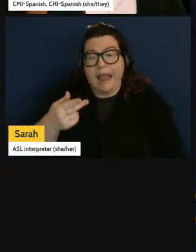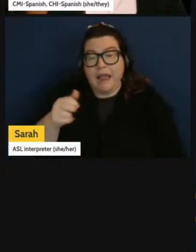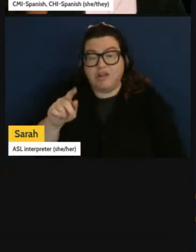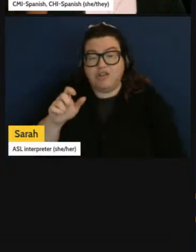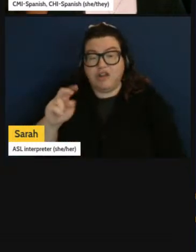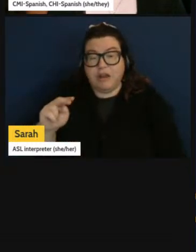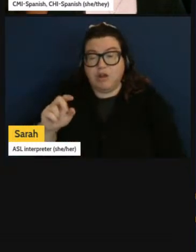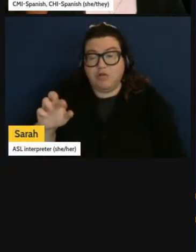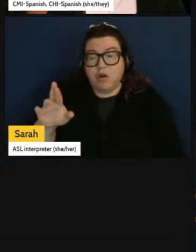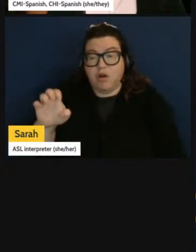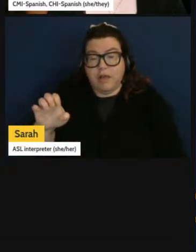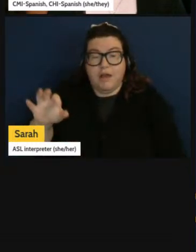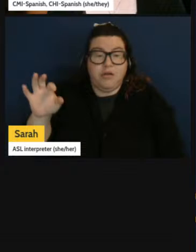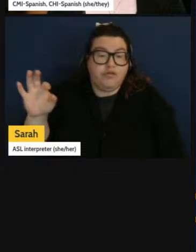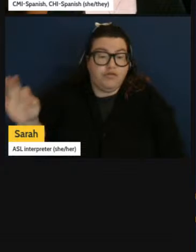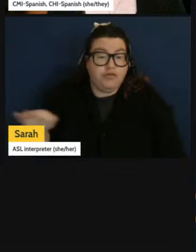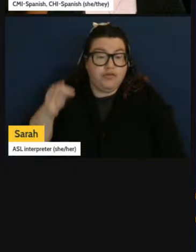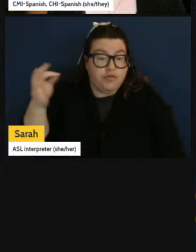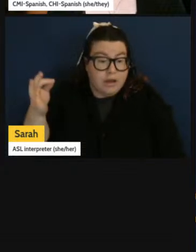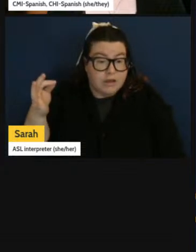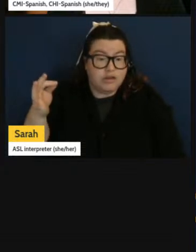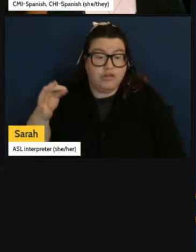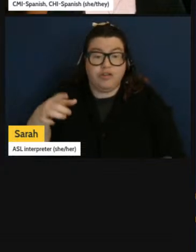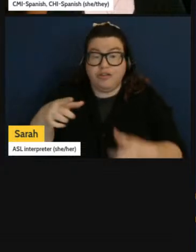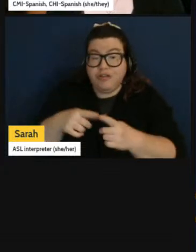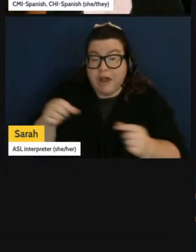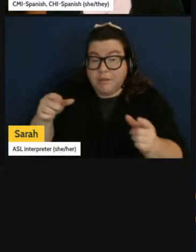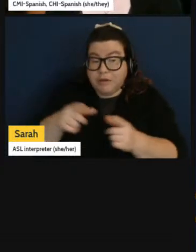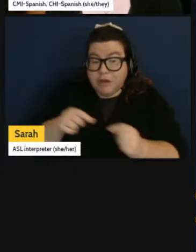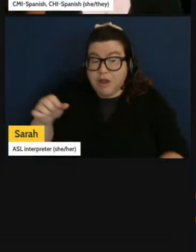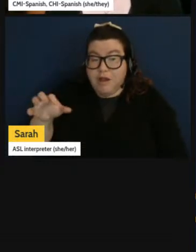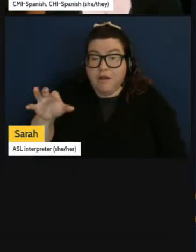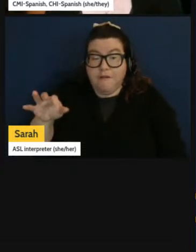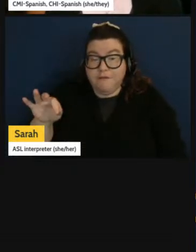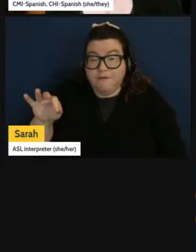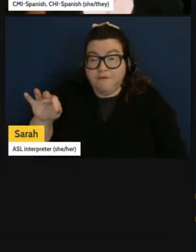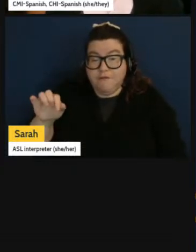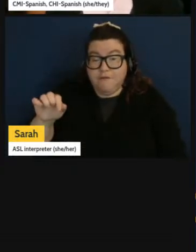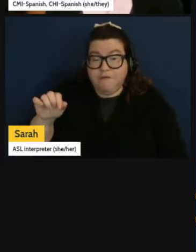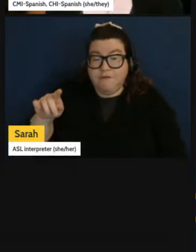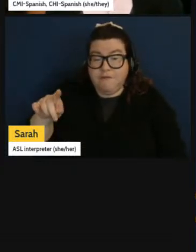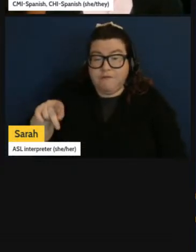French, Japanese, Farsi,